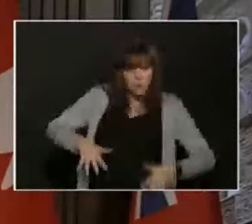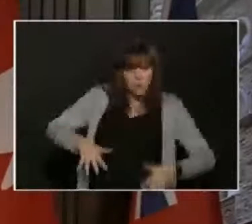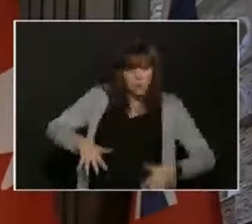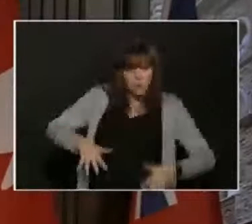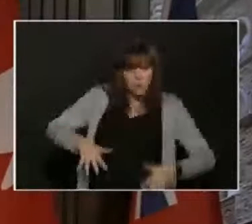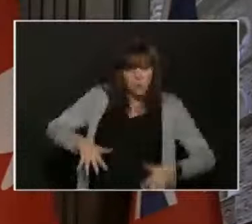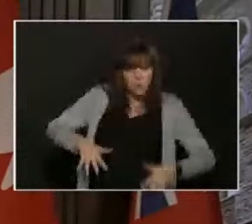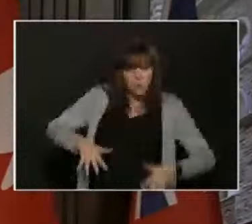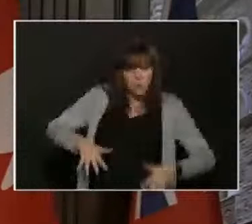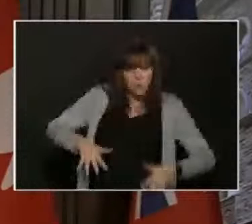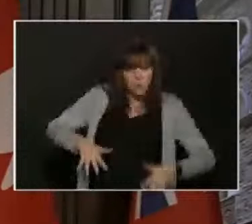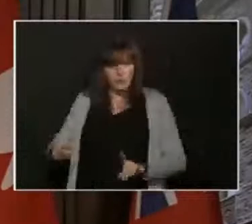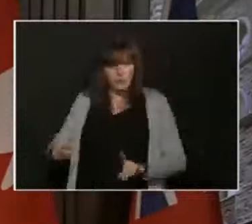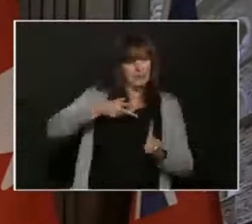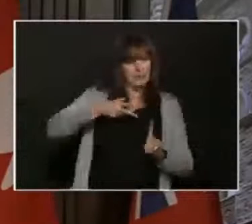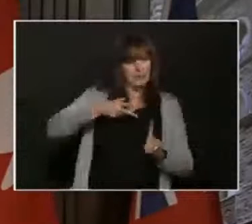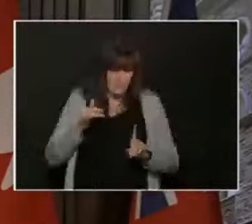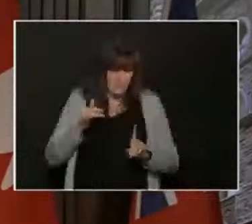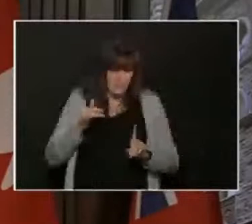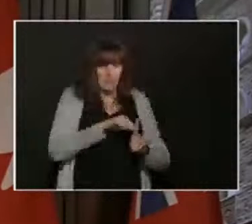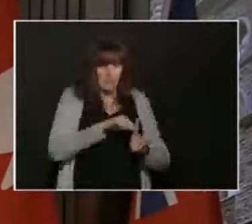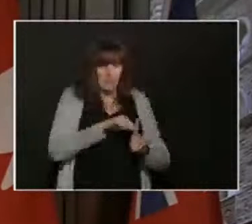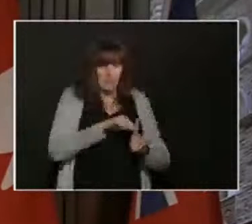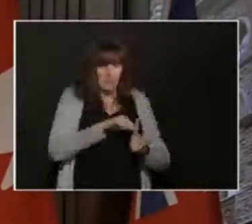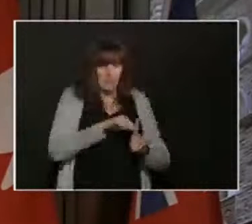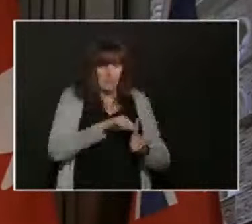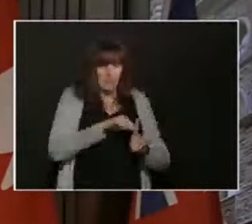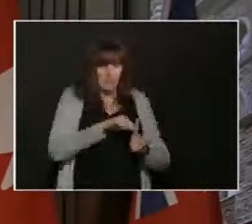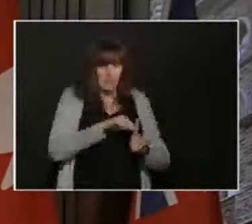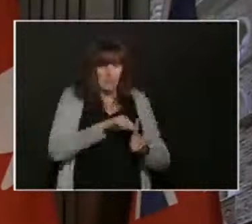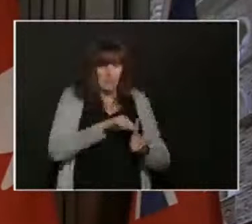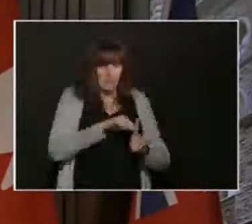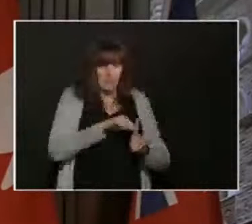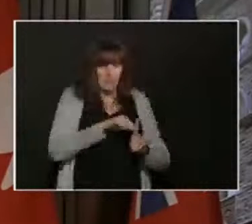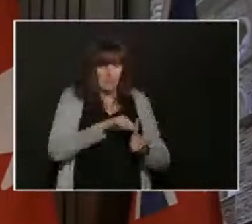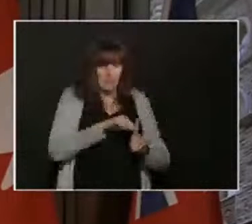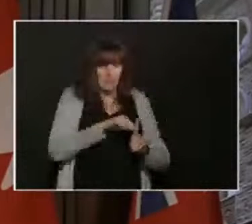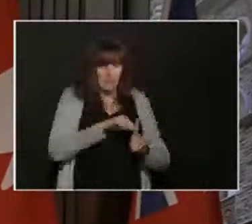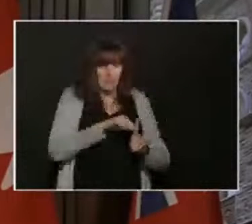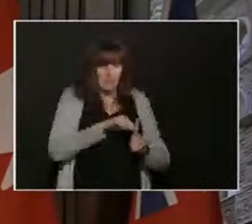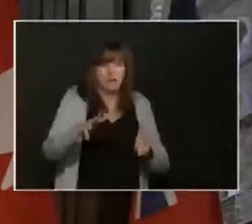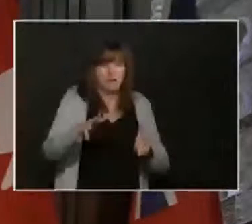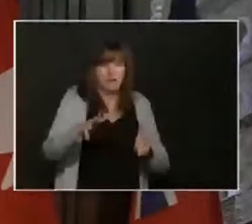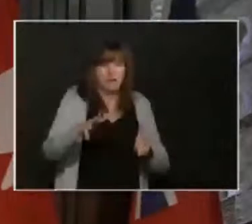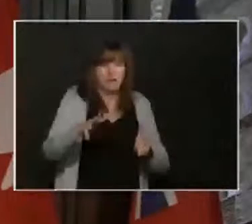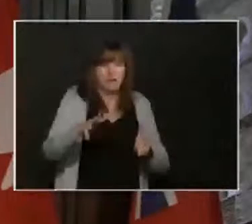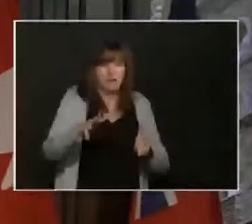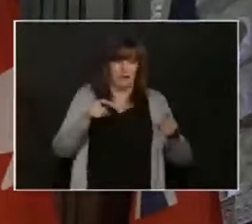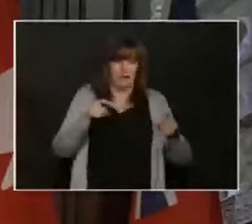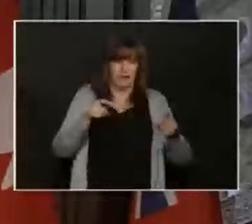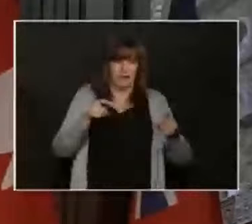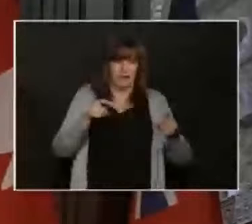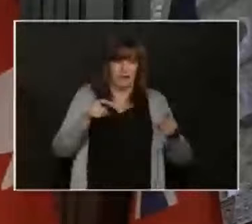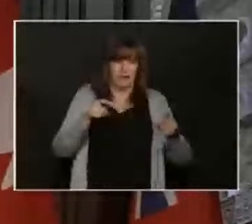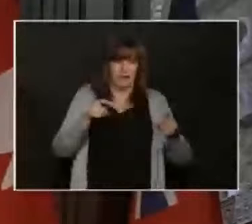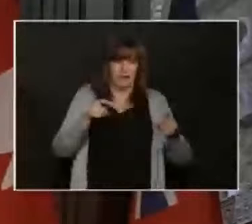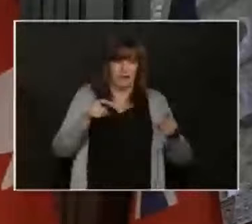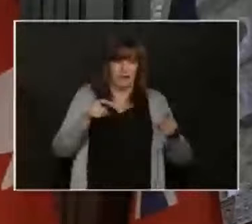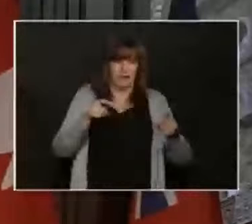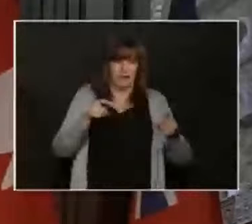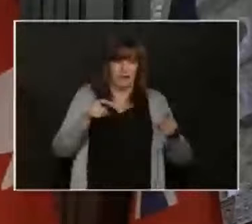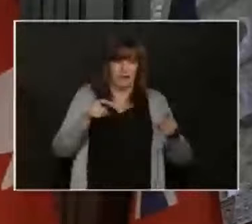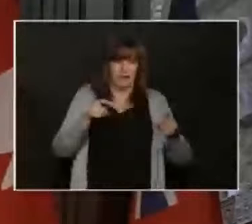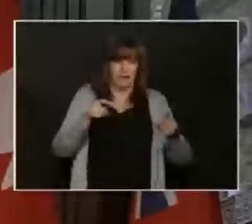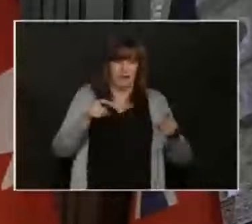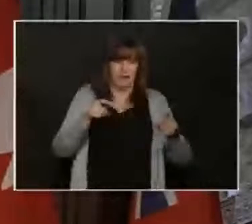restrictions, COVID-19 will continue to aggressively spread before vaccines have the chance to protect us, and this will have